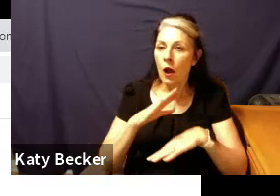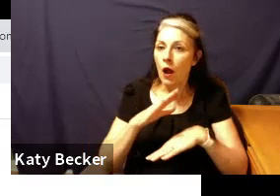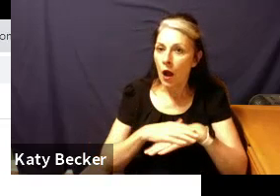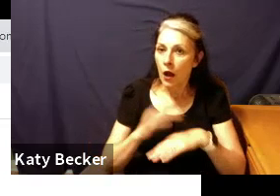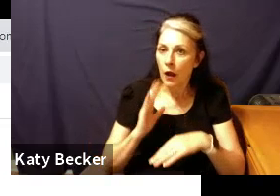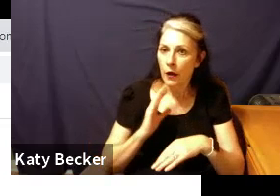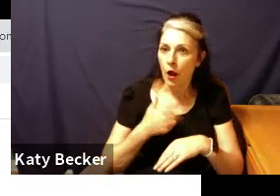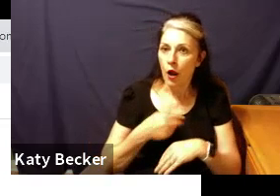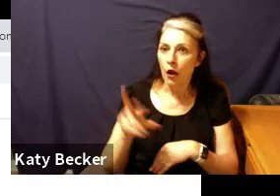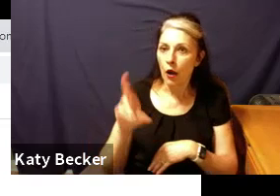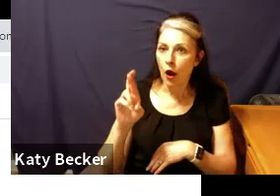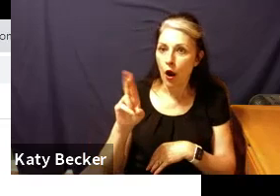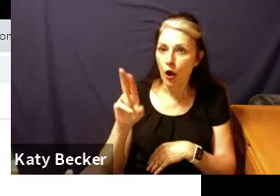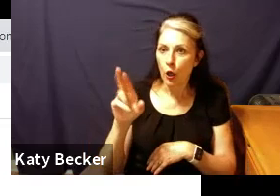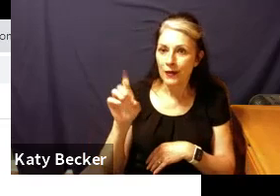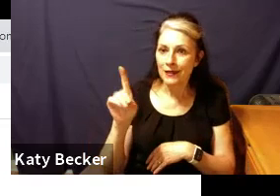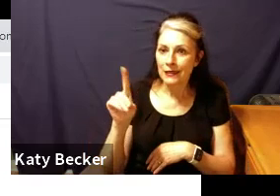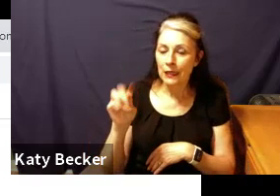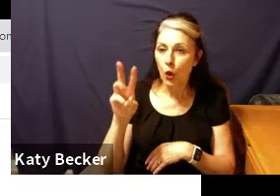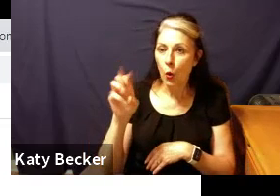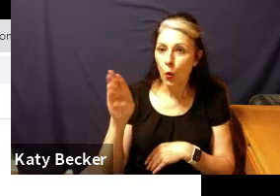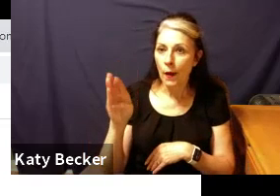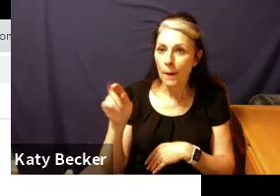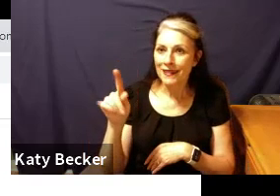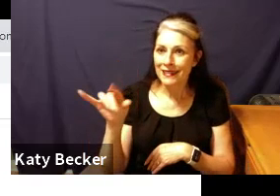our RUSD website.